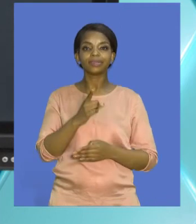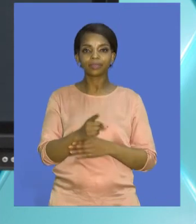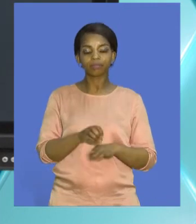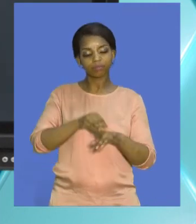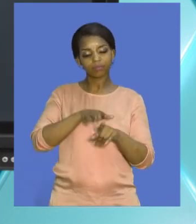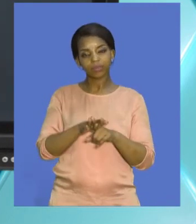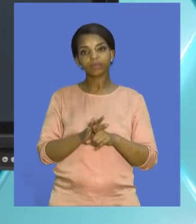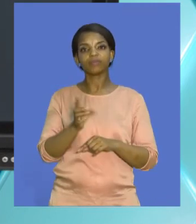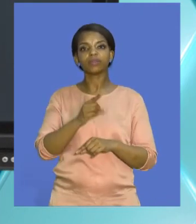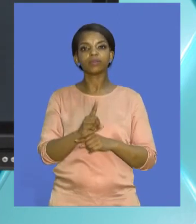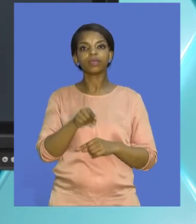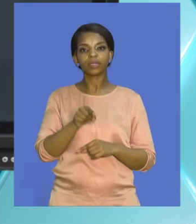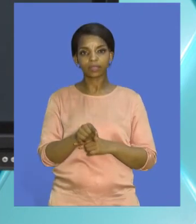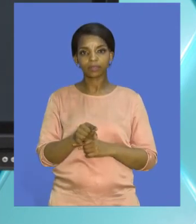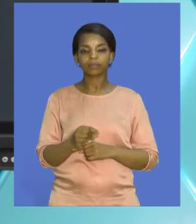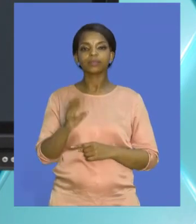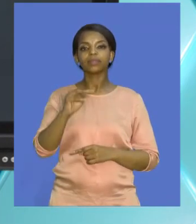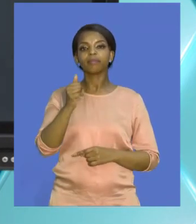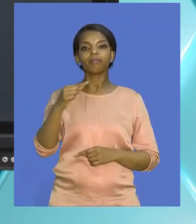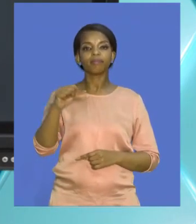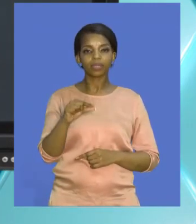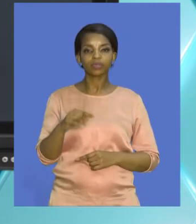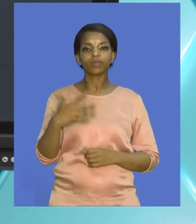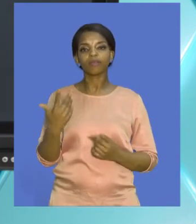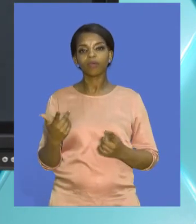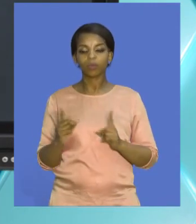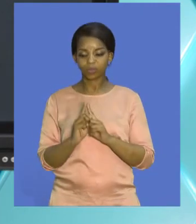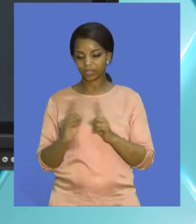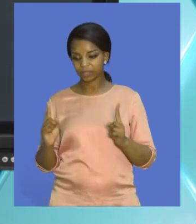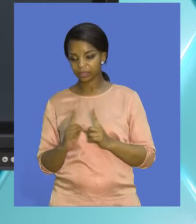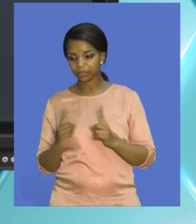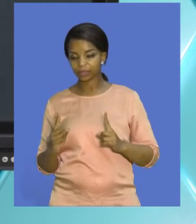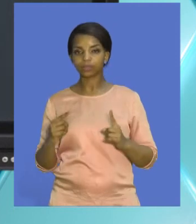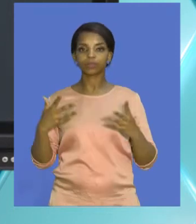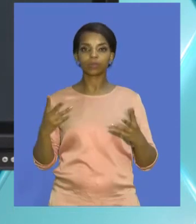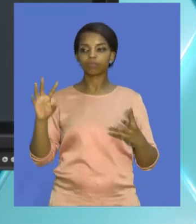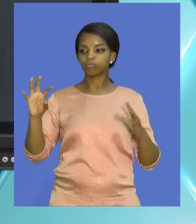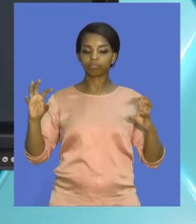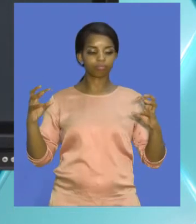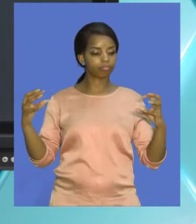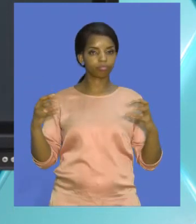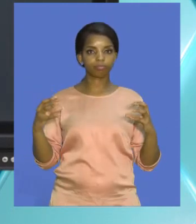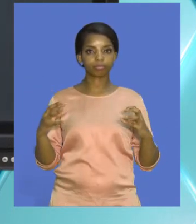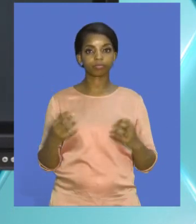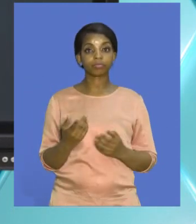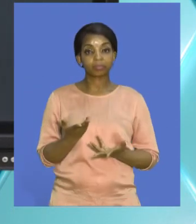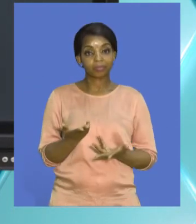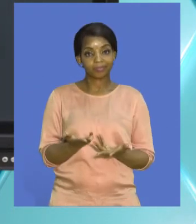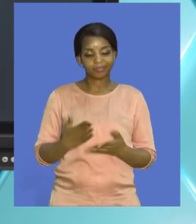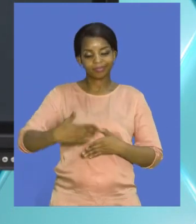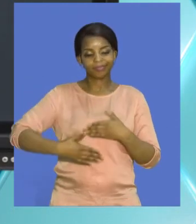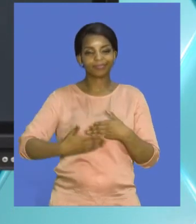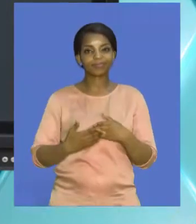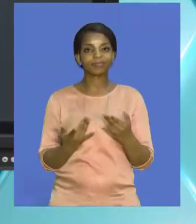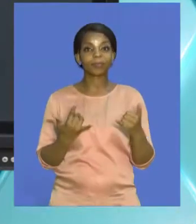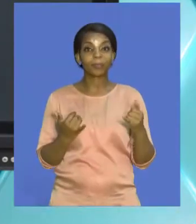the magnitude of the electrostatic force in terms of distance and the product of the charges. Having said that, hopefully this has made a lot of